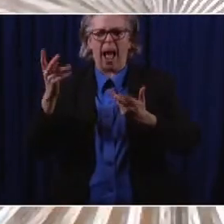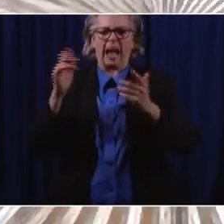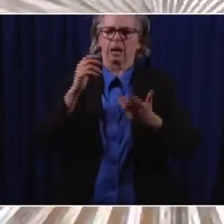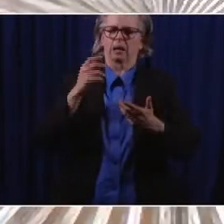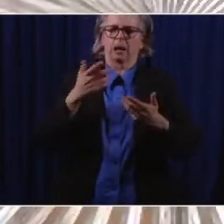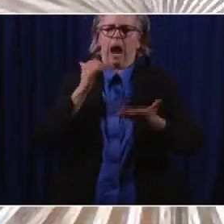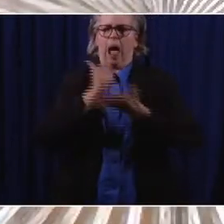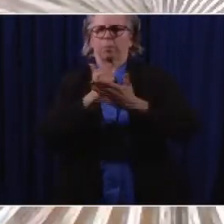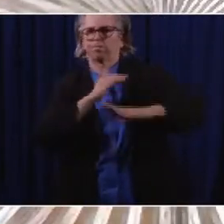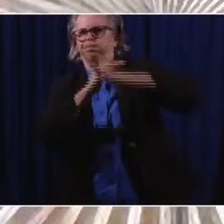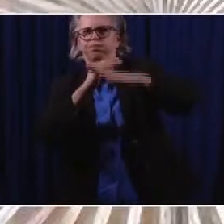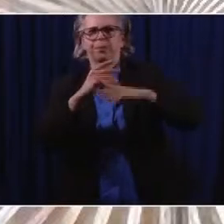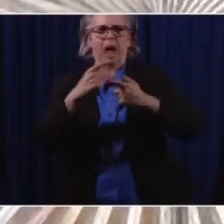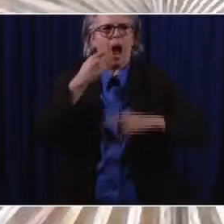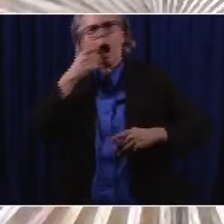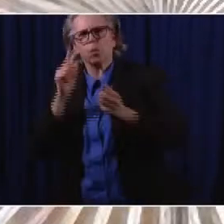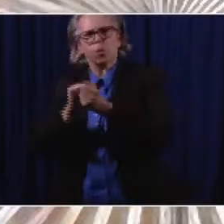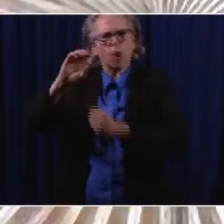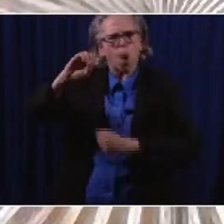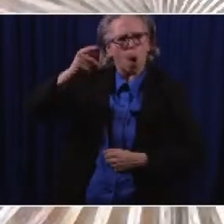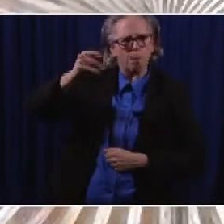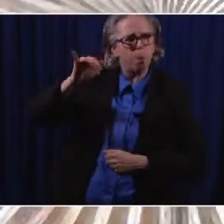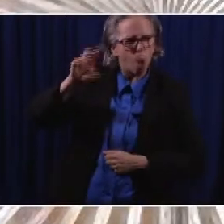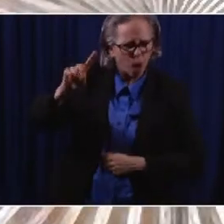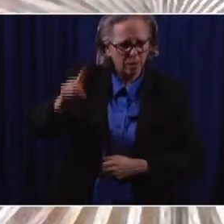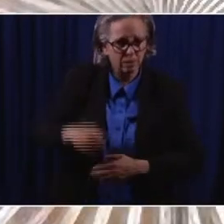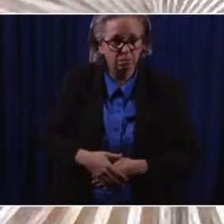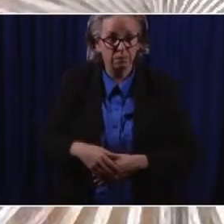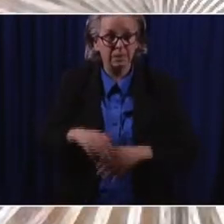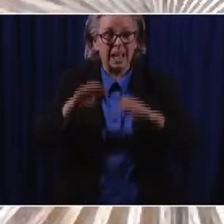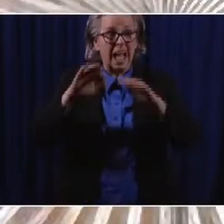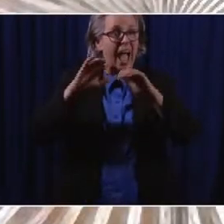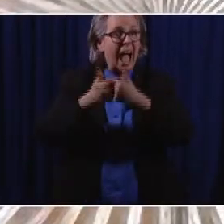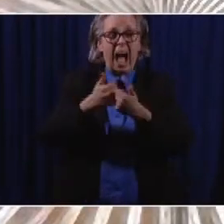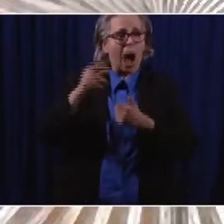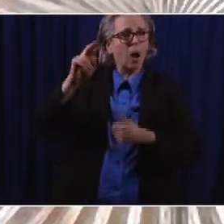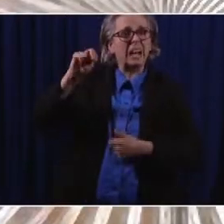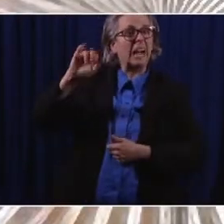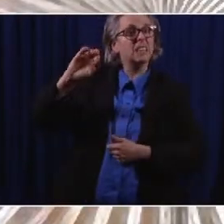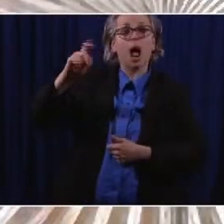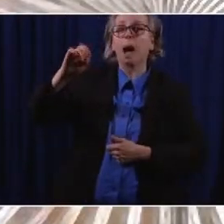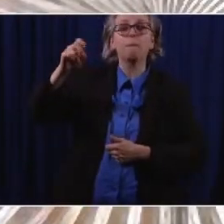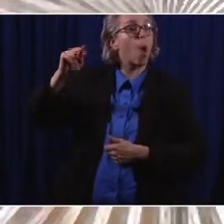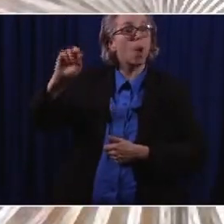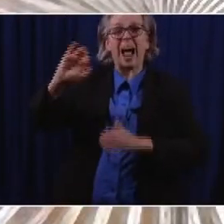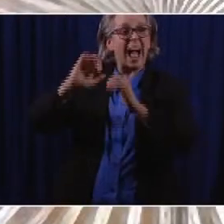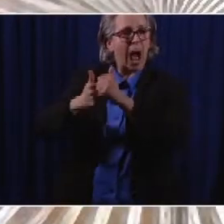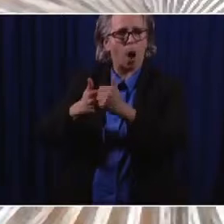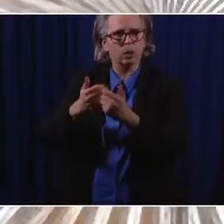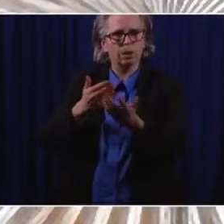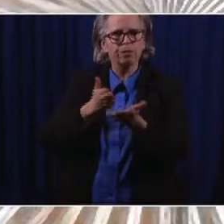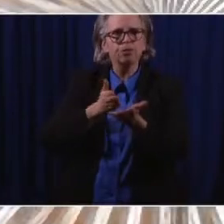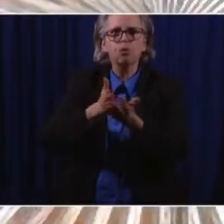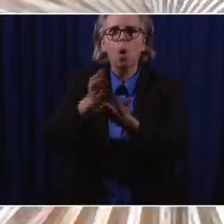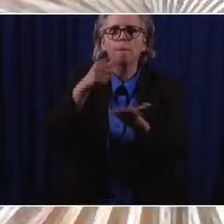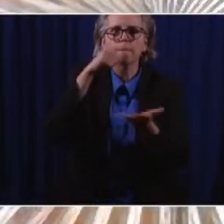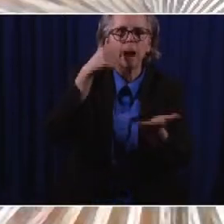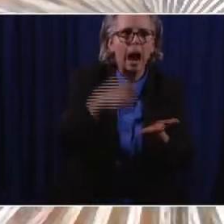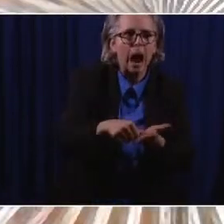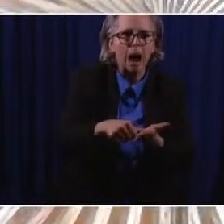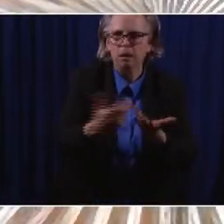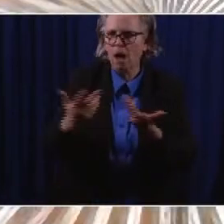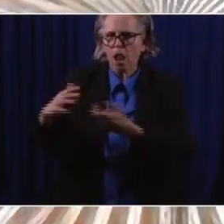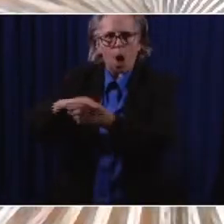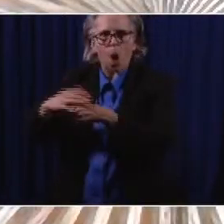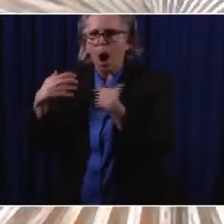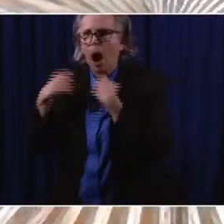access naloxone by mail through our Ohio Department of Health or your local Department of Health's Project Down program, along